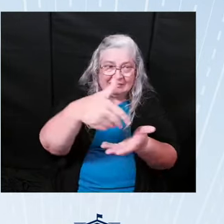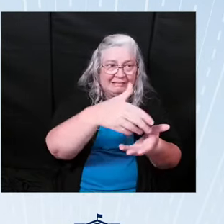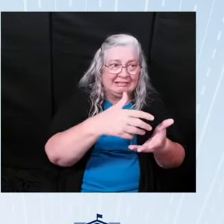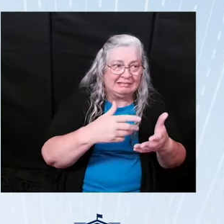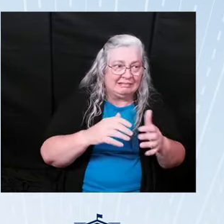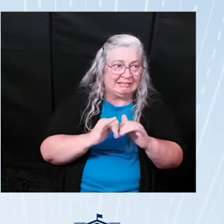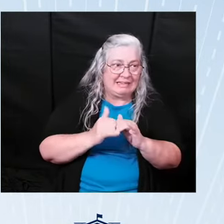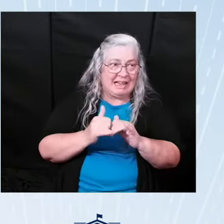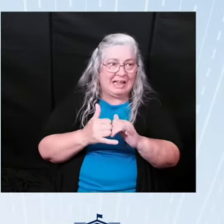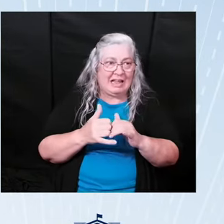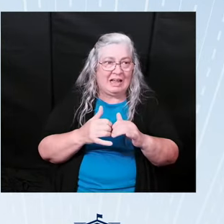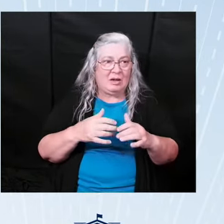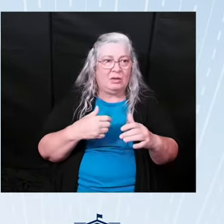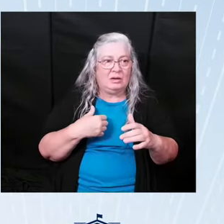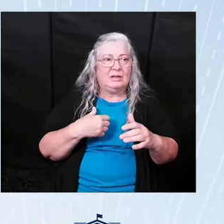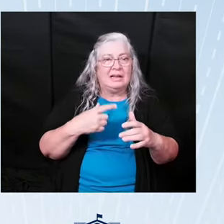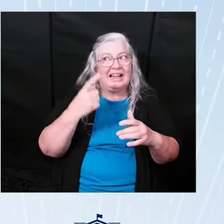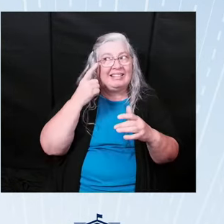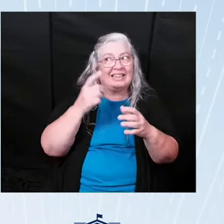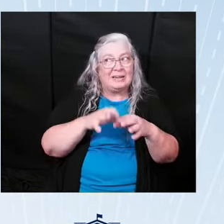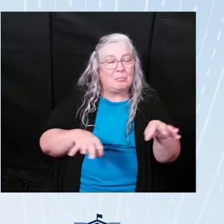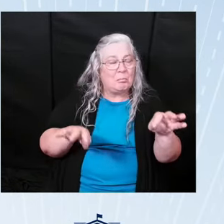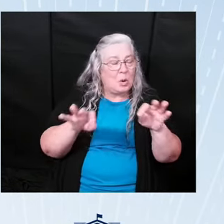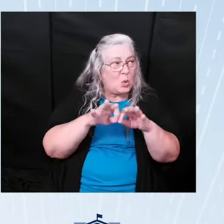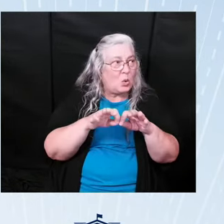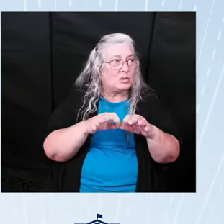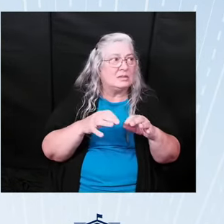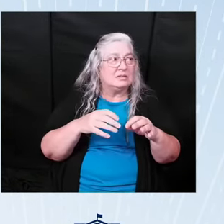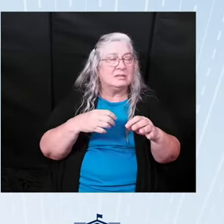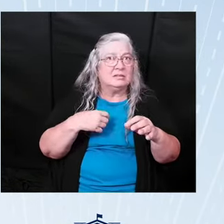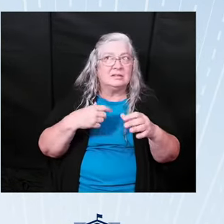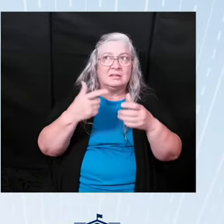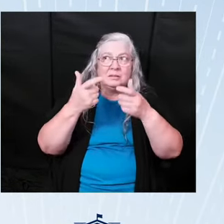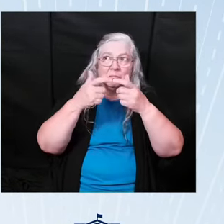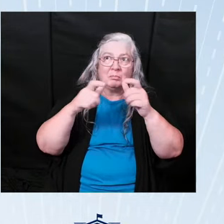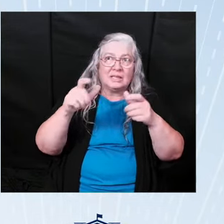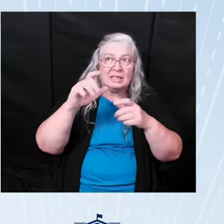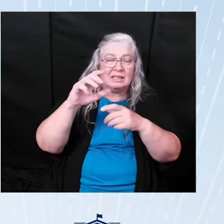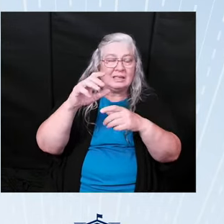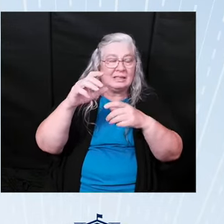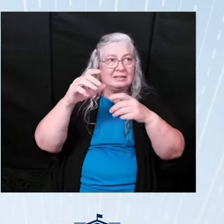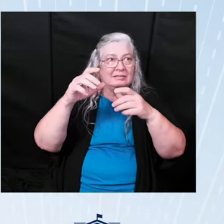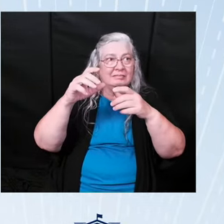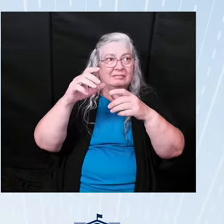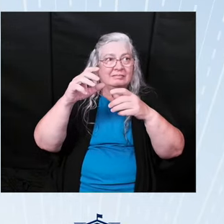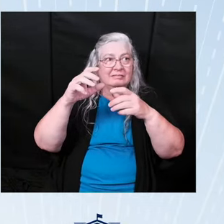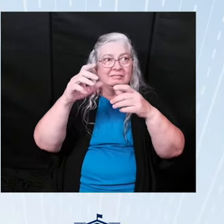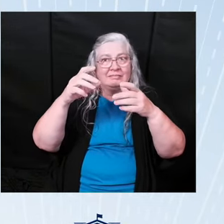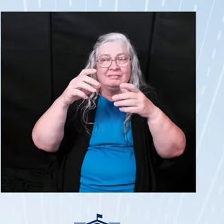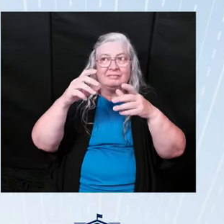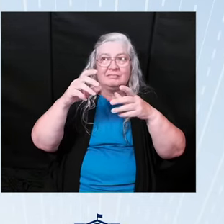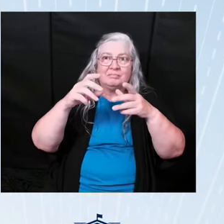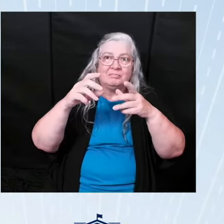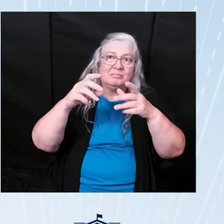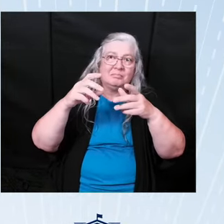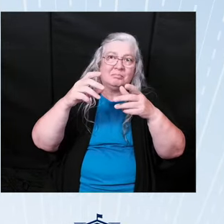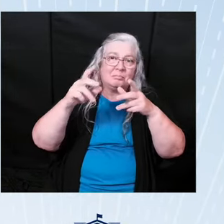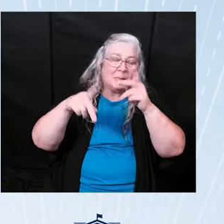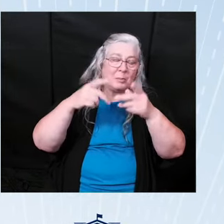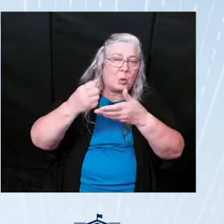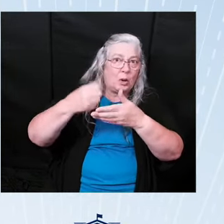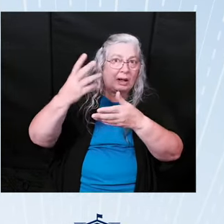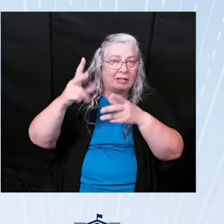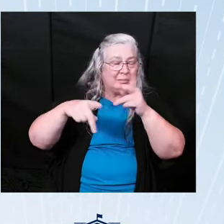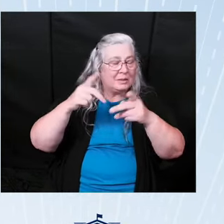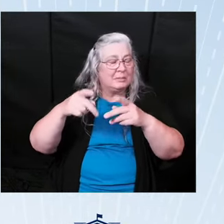government, and we also know that it takes time to change things in ways as we're learning what actually works